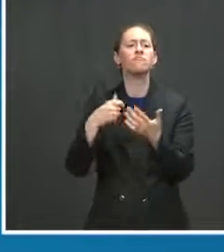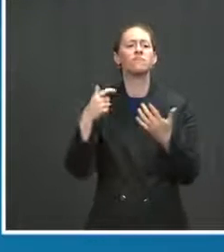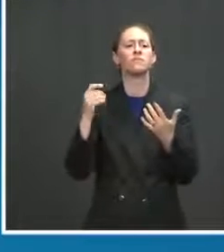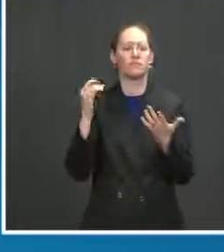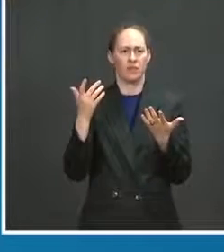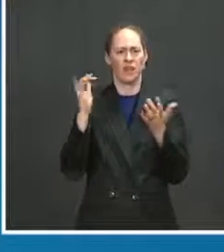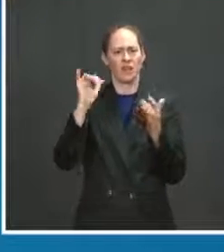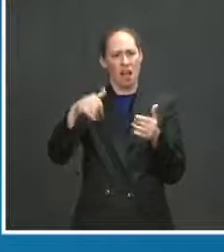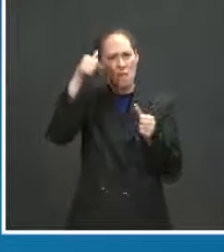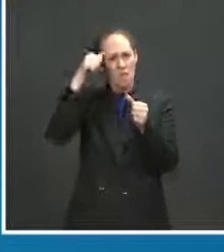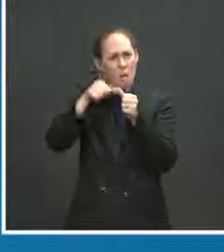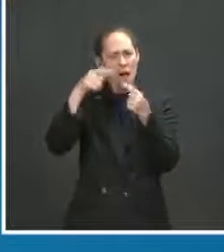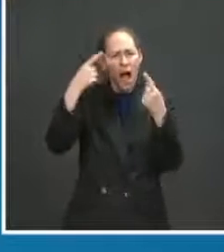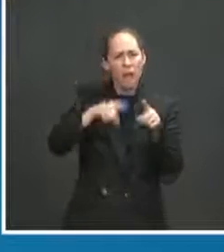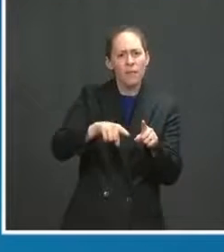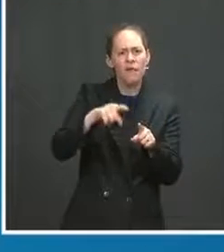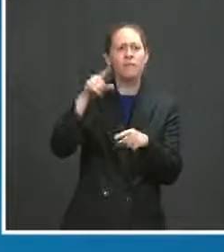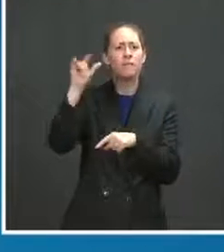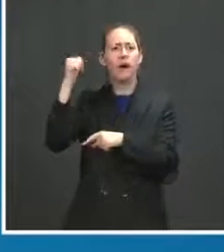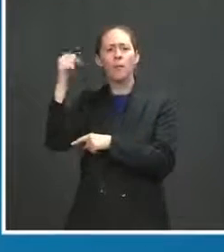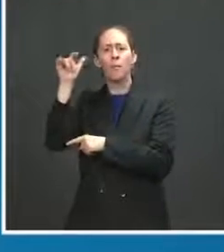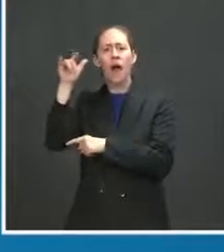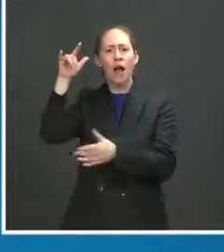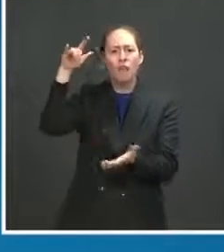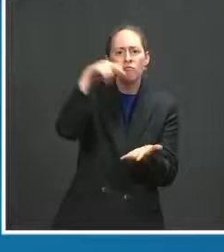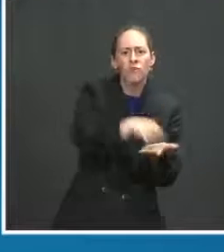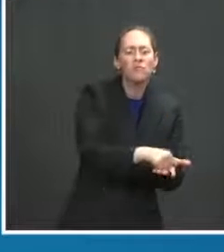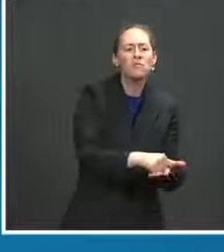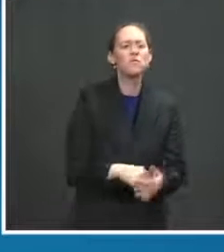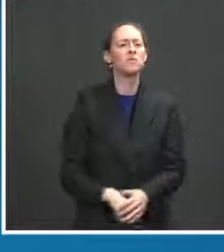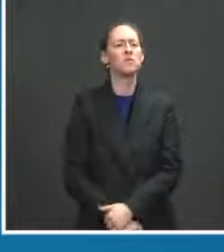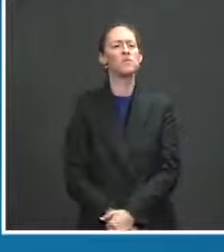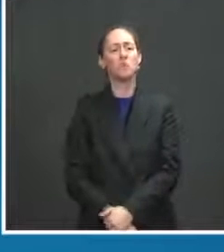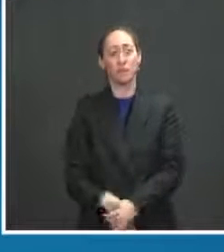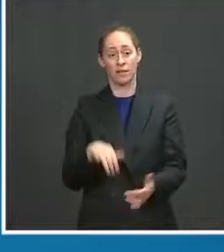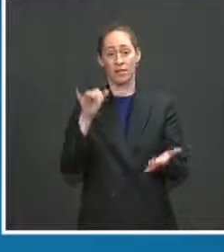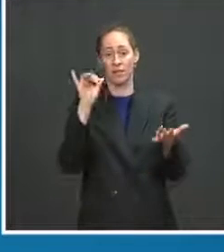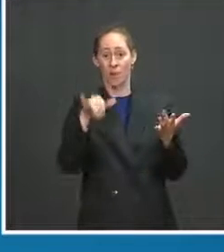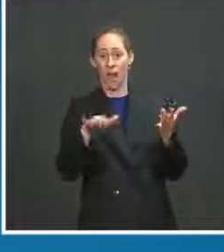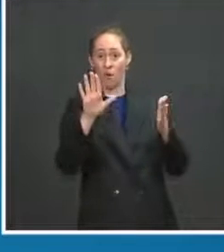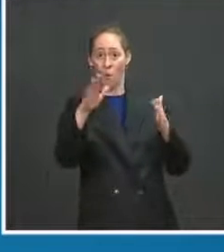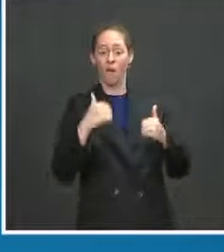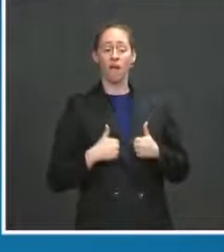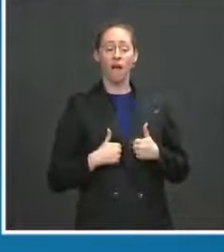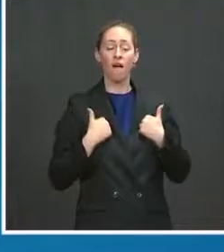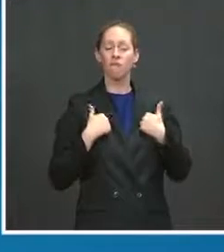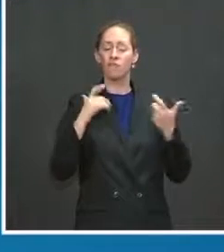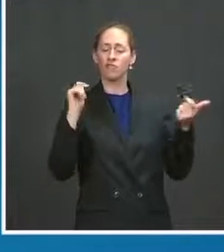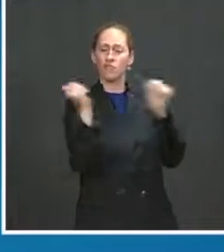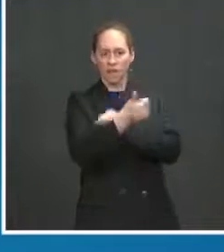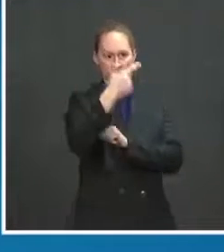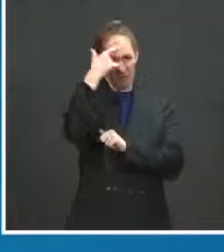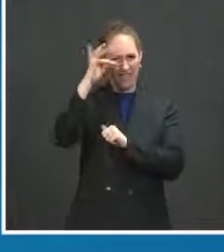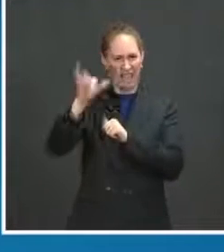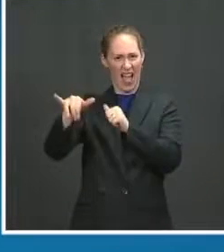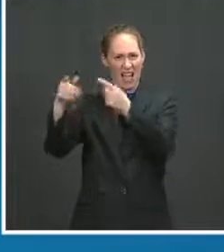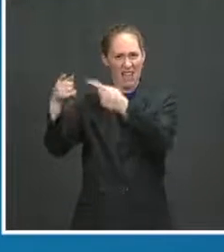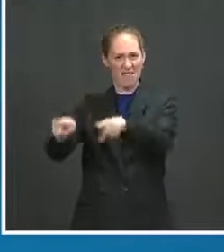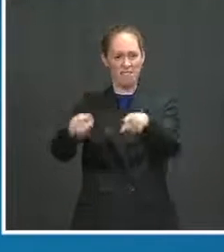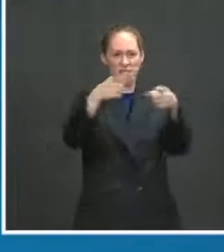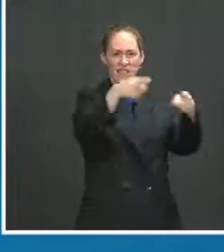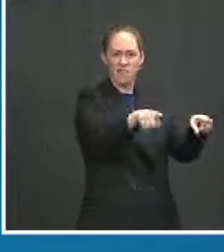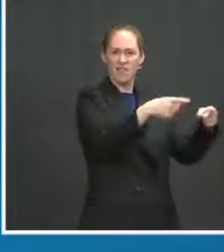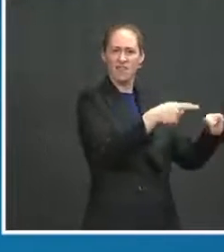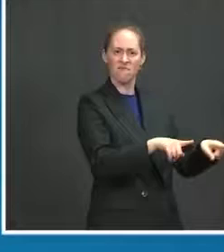day shaped your entire life, and it shaped our entire